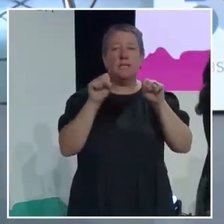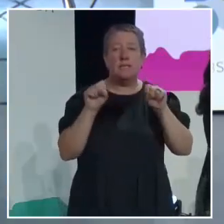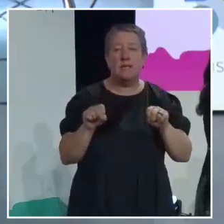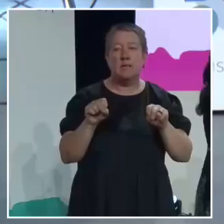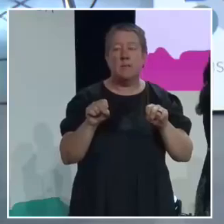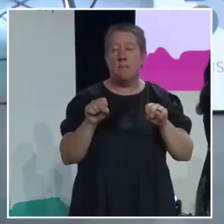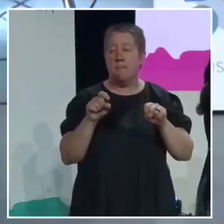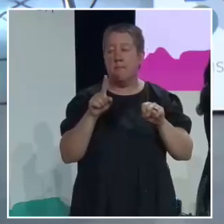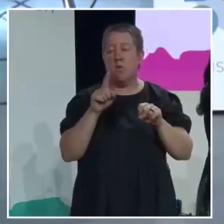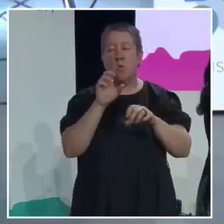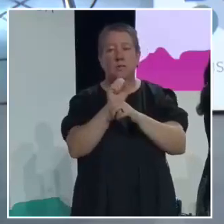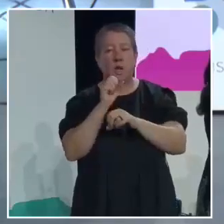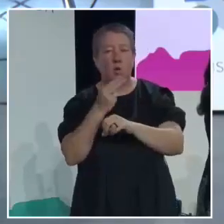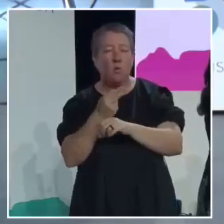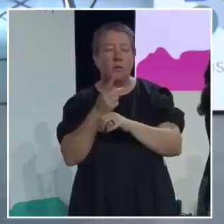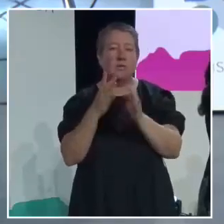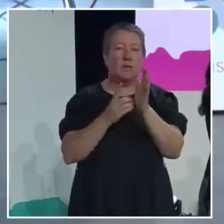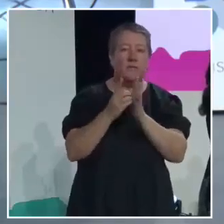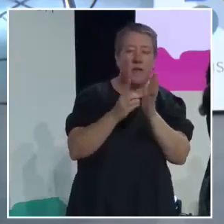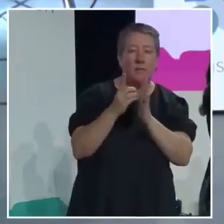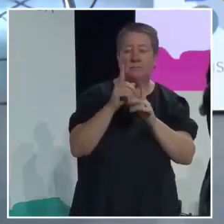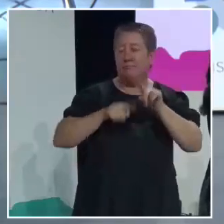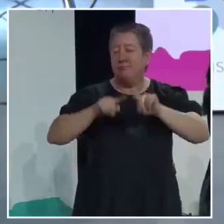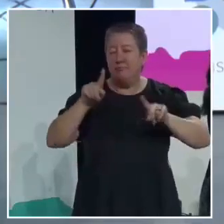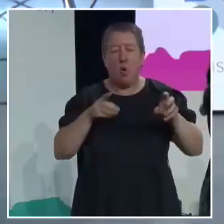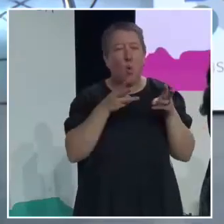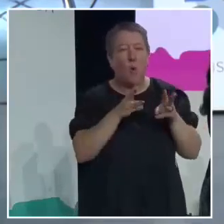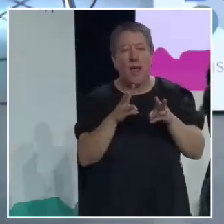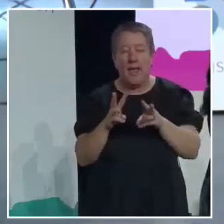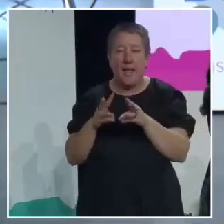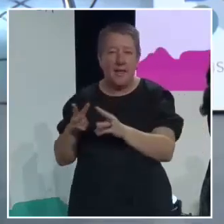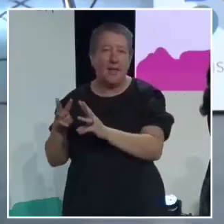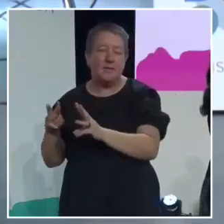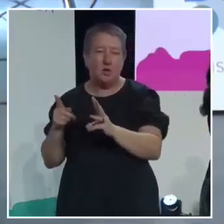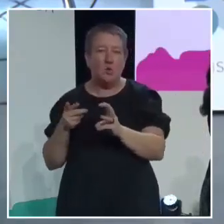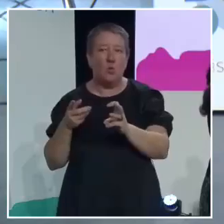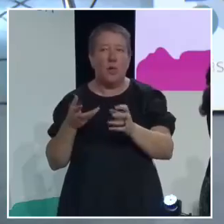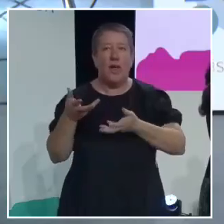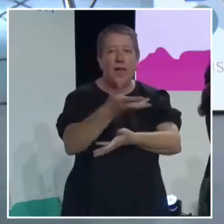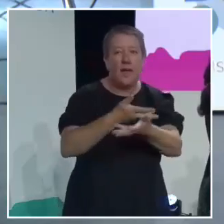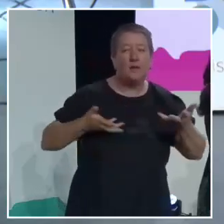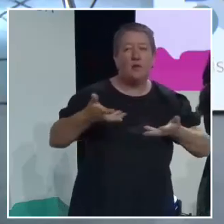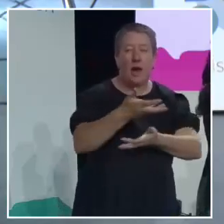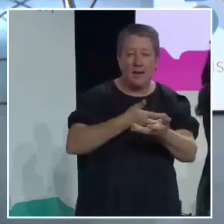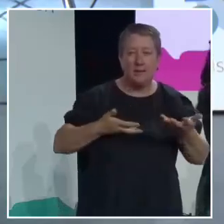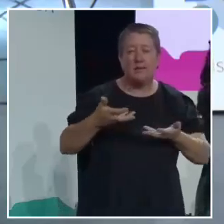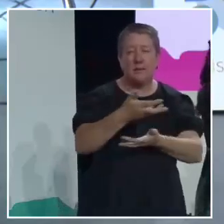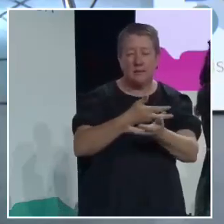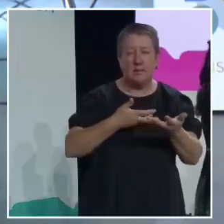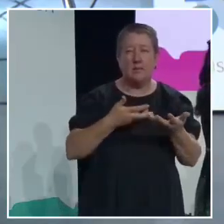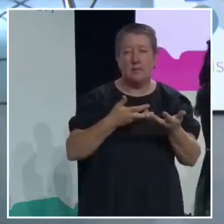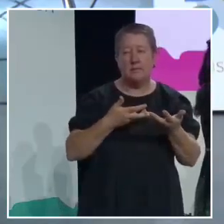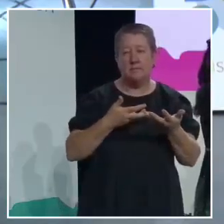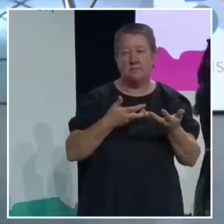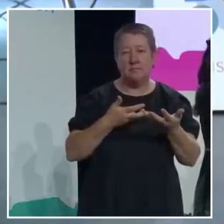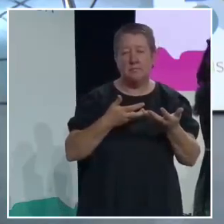governments. They have multiple ways to interact, and they are the